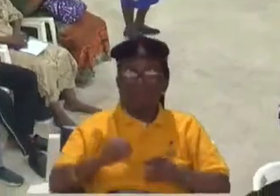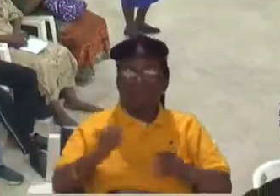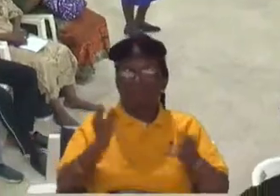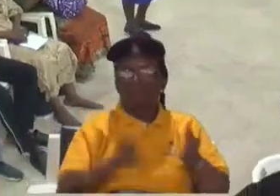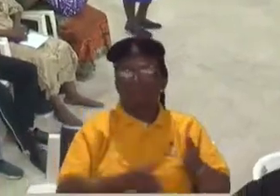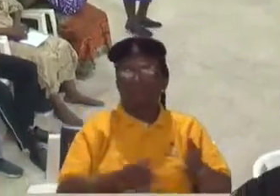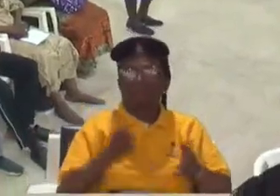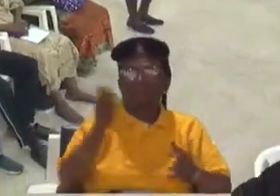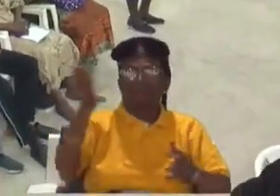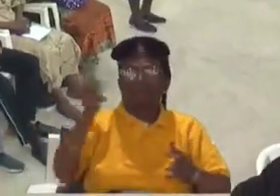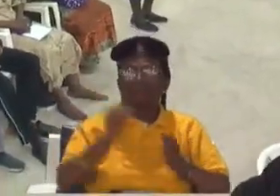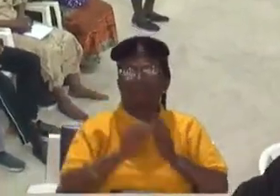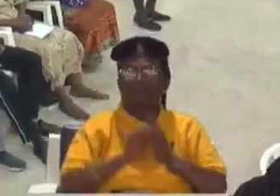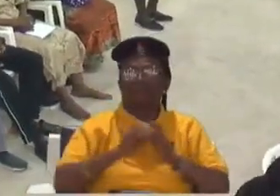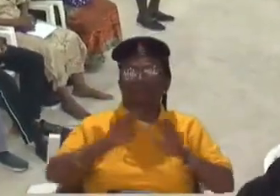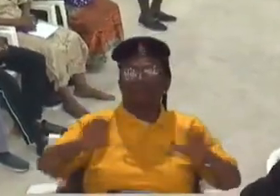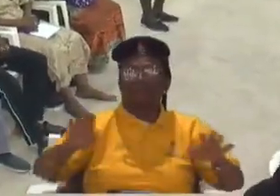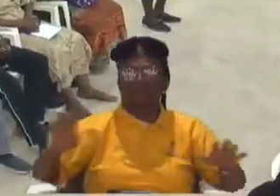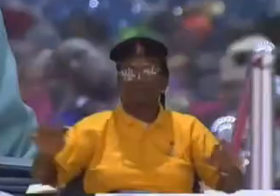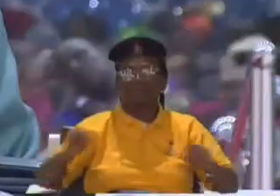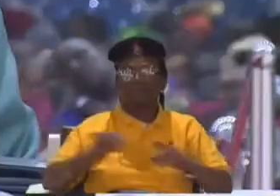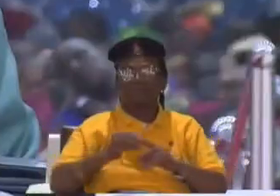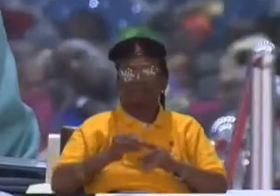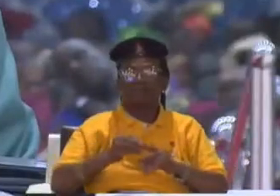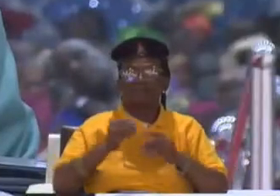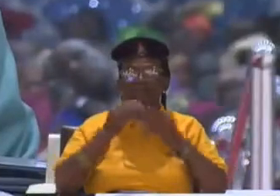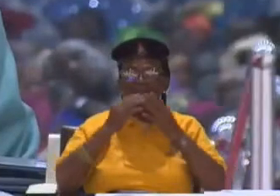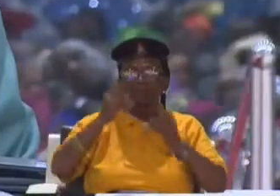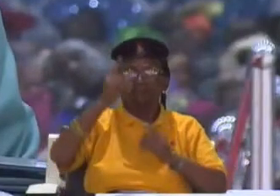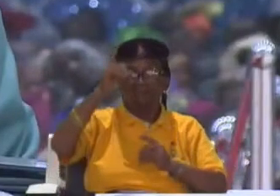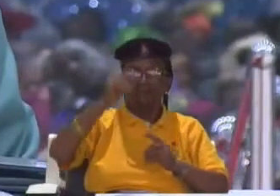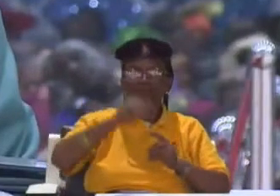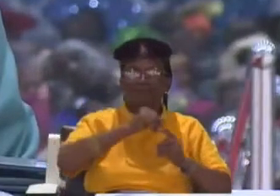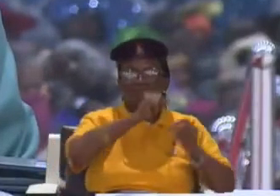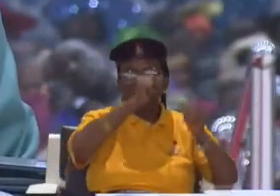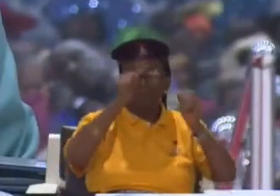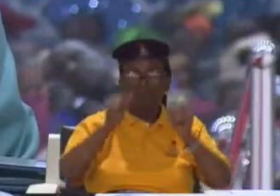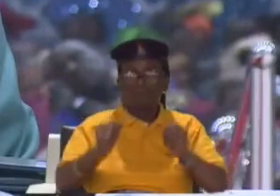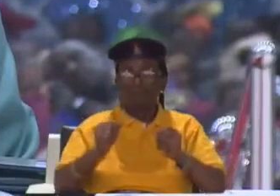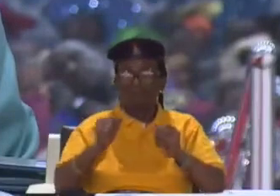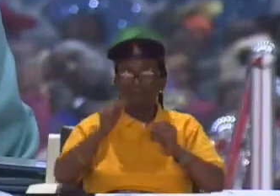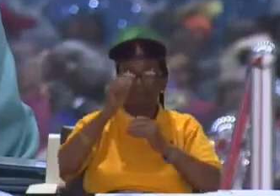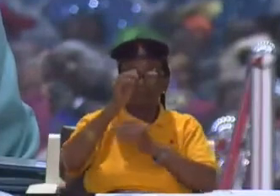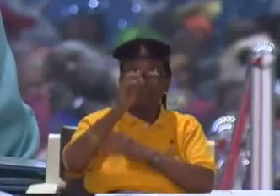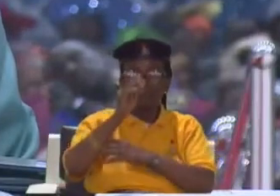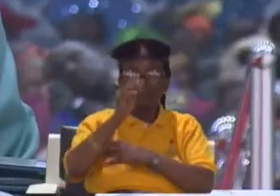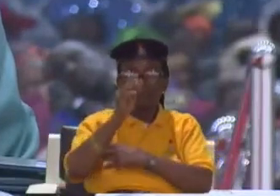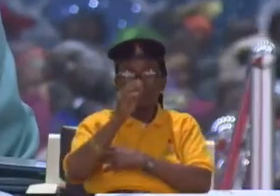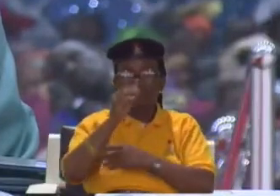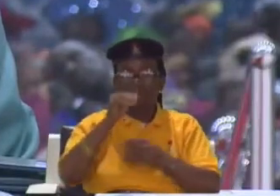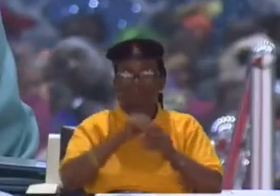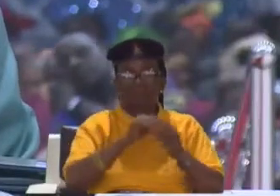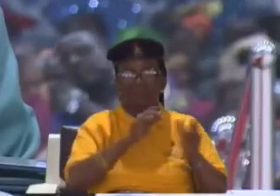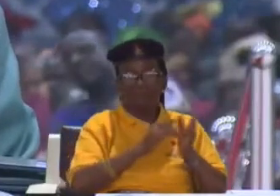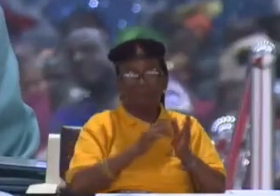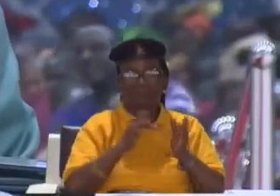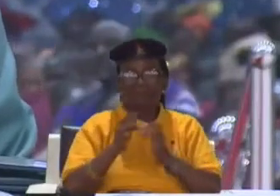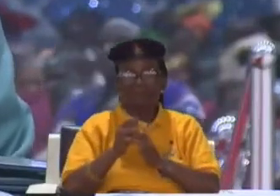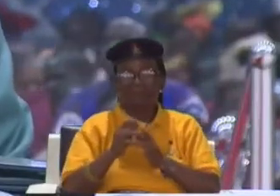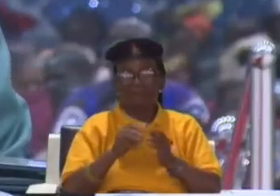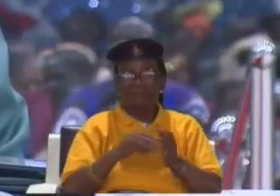Thank you, Almighty God. In Jesus' mighty name we have